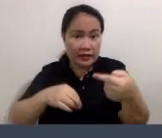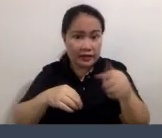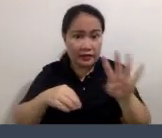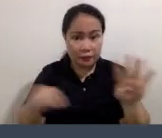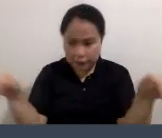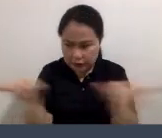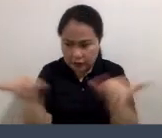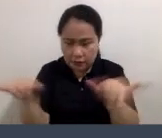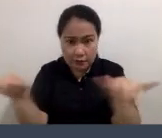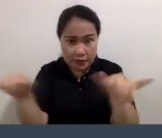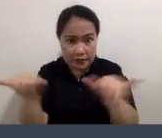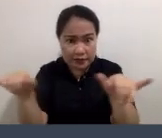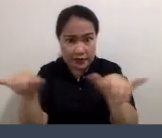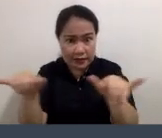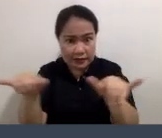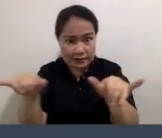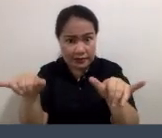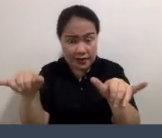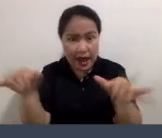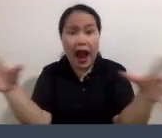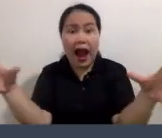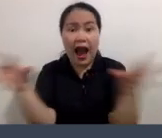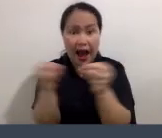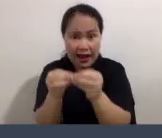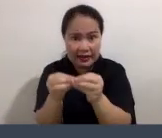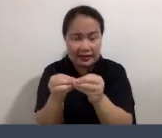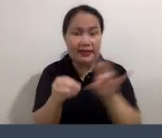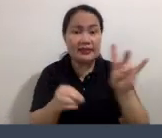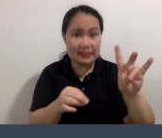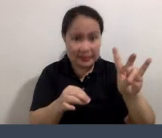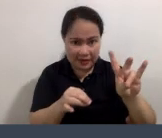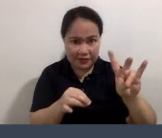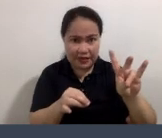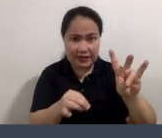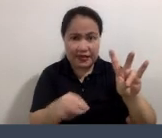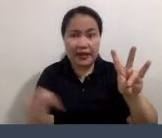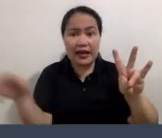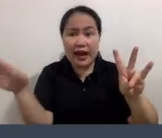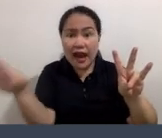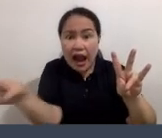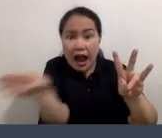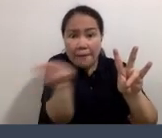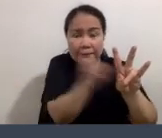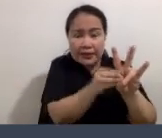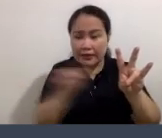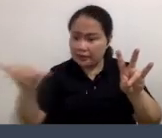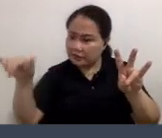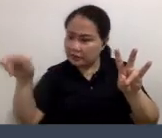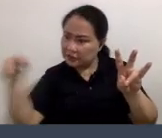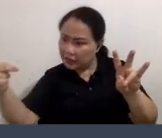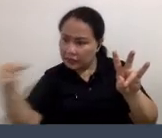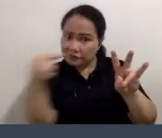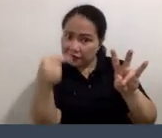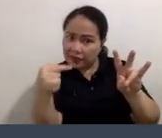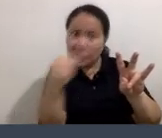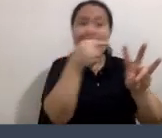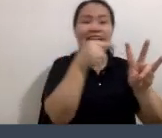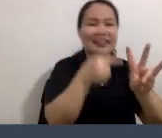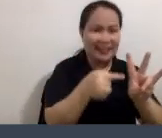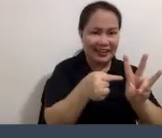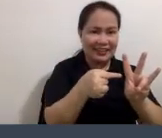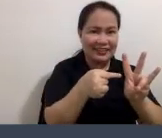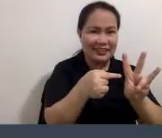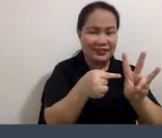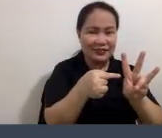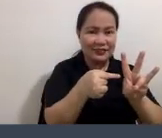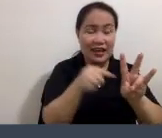sign ito. So, anong gagawin kapag same sign? Add. So, 3 and 4, that is 7. And then, keep the common sign. Ano yung sign